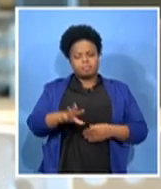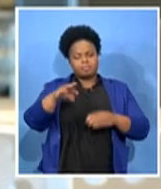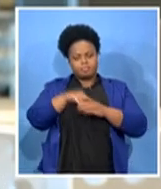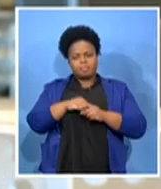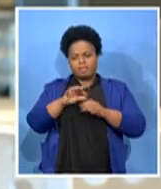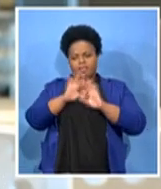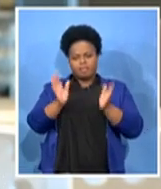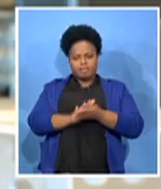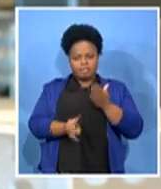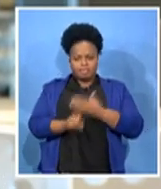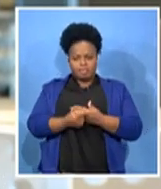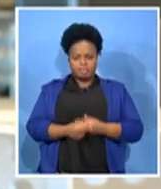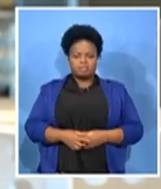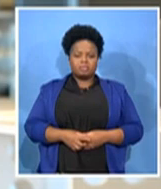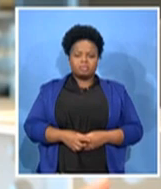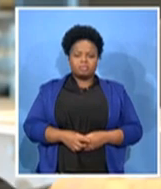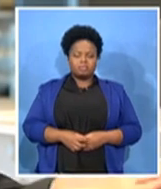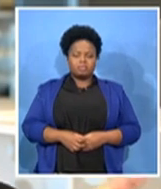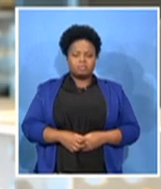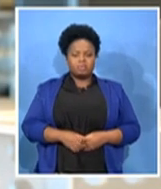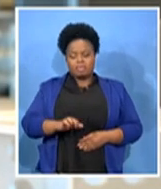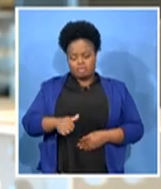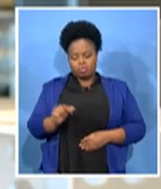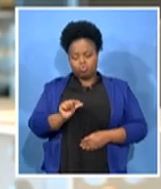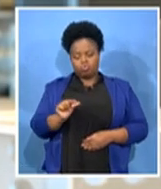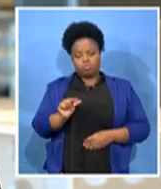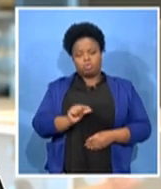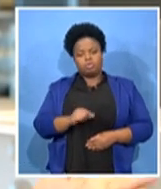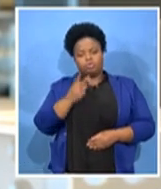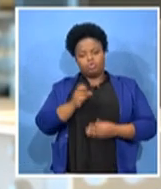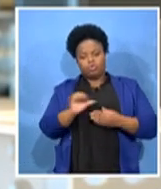the schools will open. But we have been seeing the